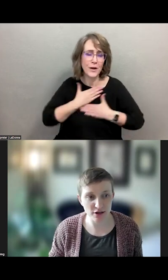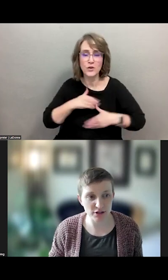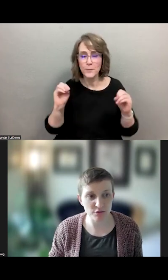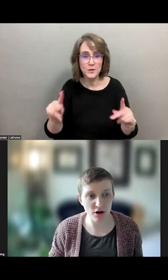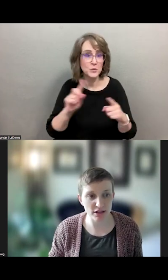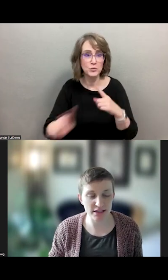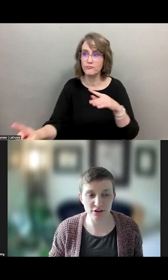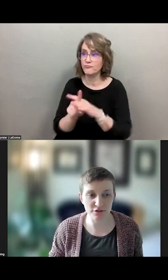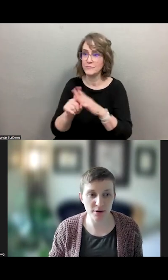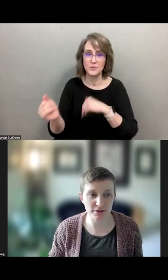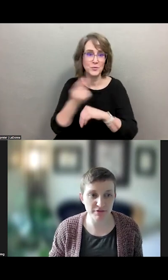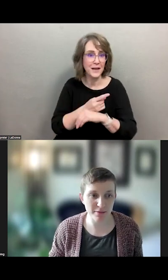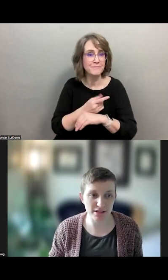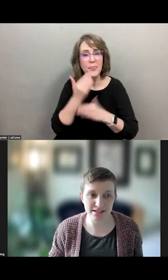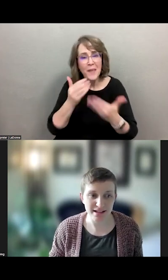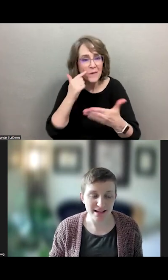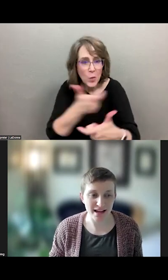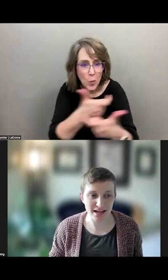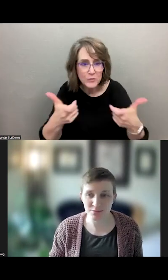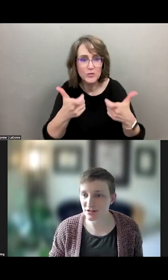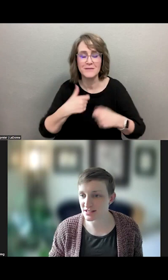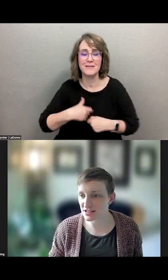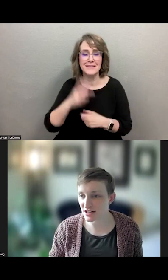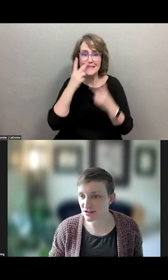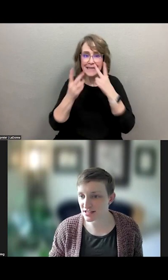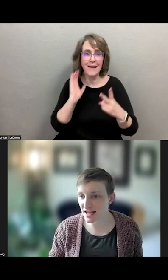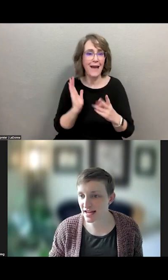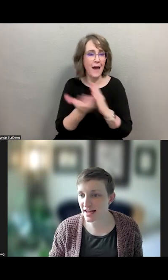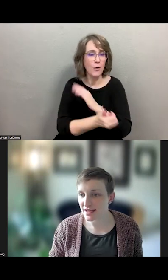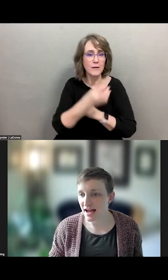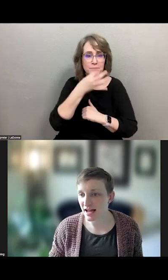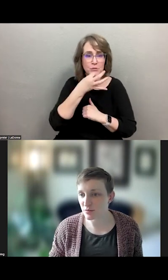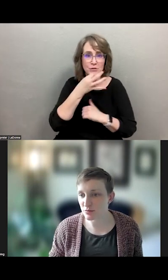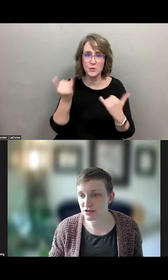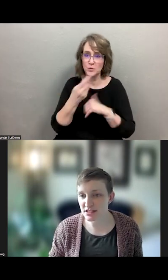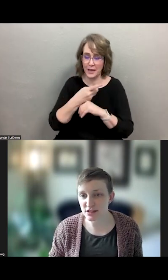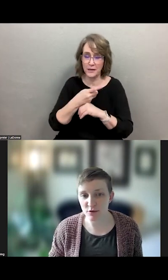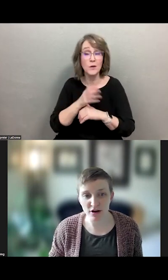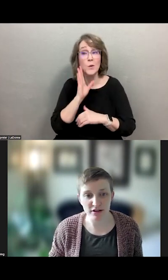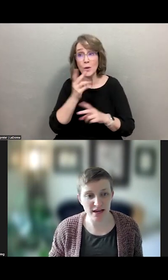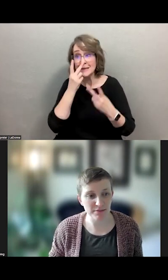be here with you all and to hear from the fabulous experts that shared today. And we will